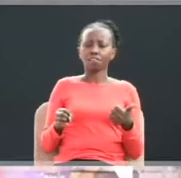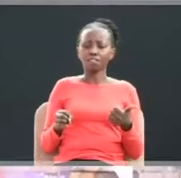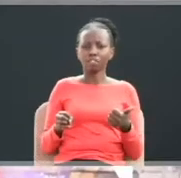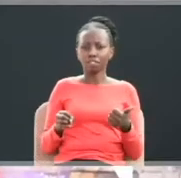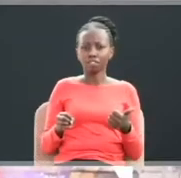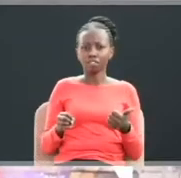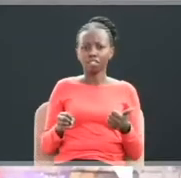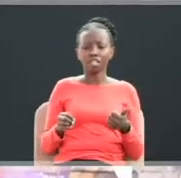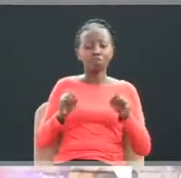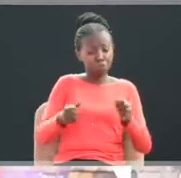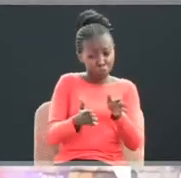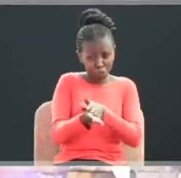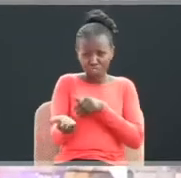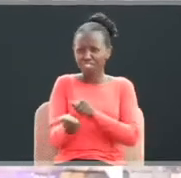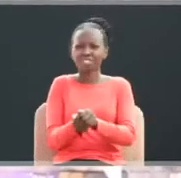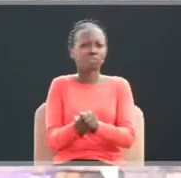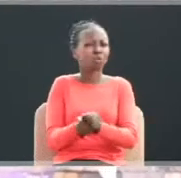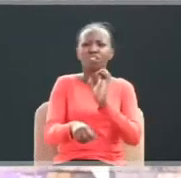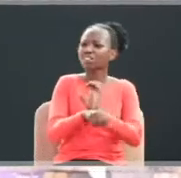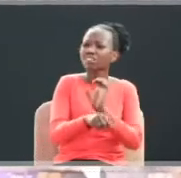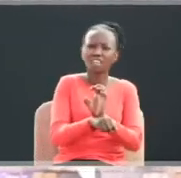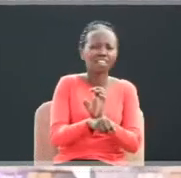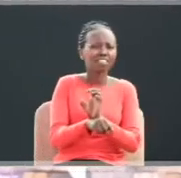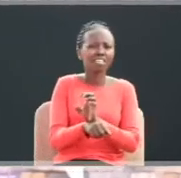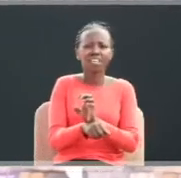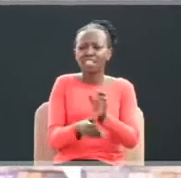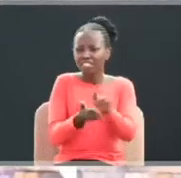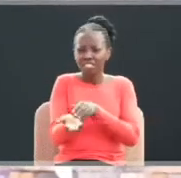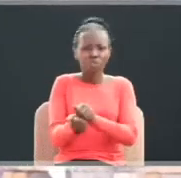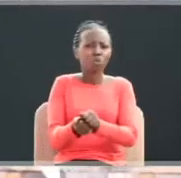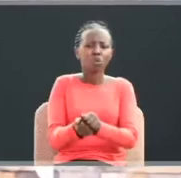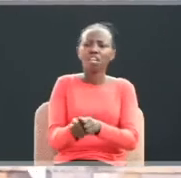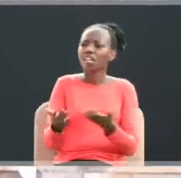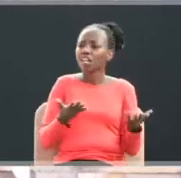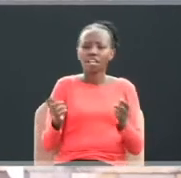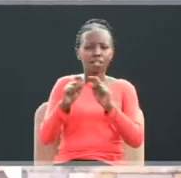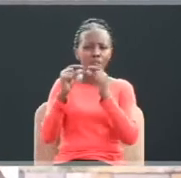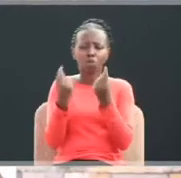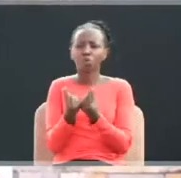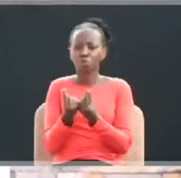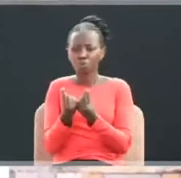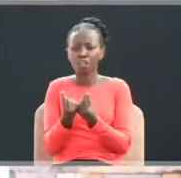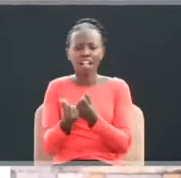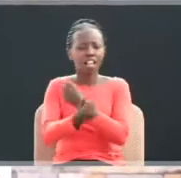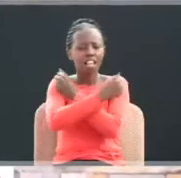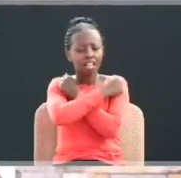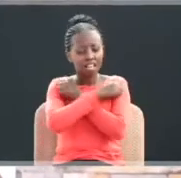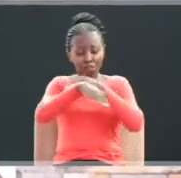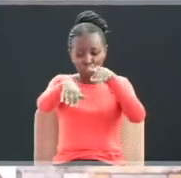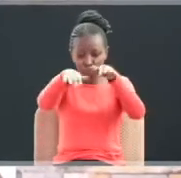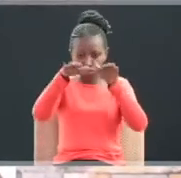can destroy any church, any group, any fellowship. Love covers